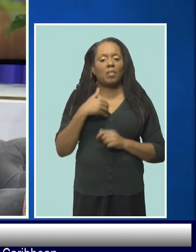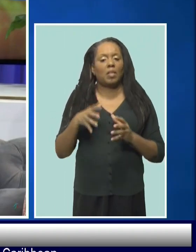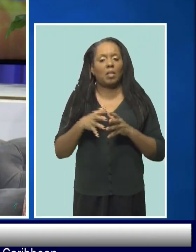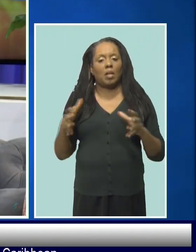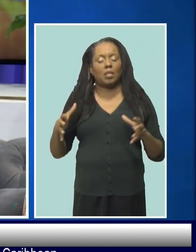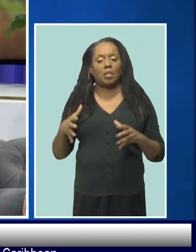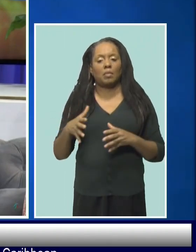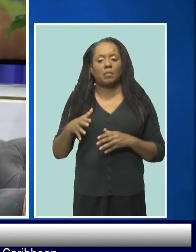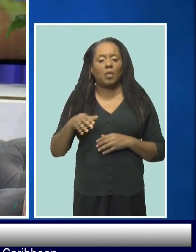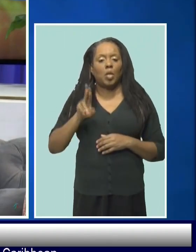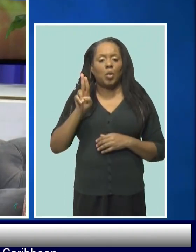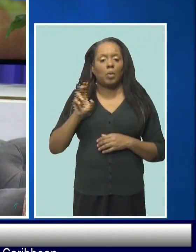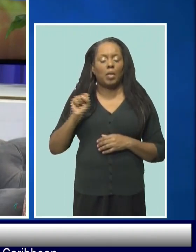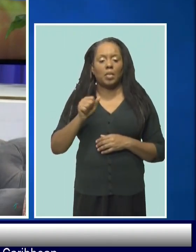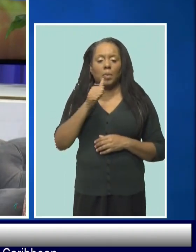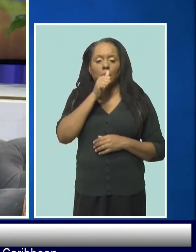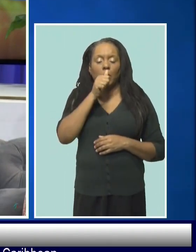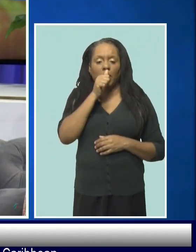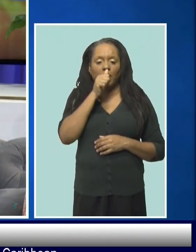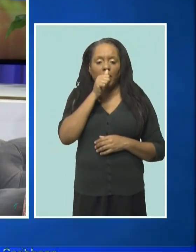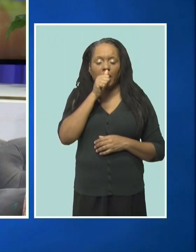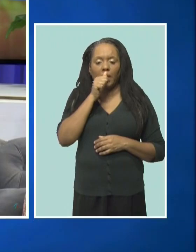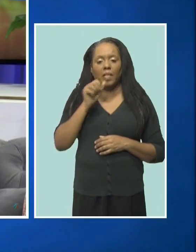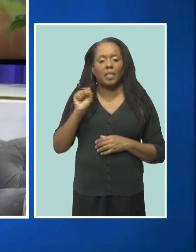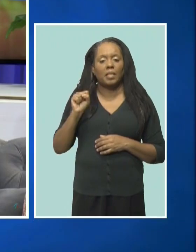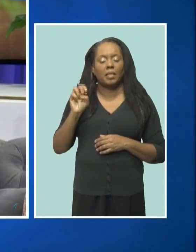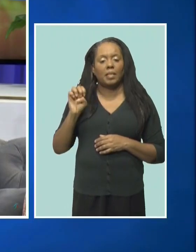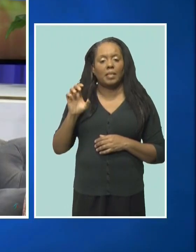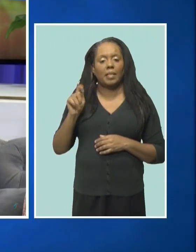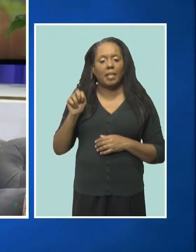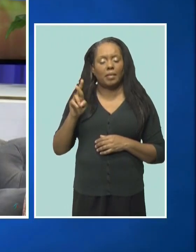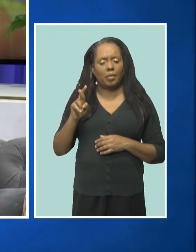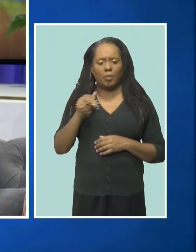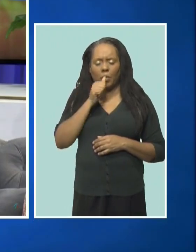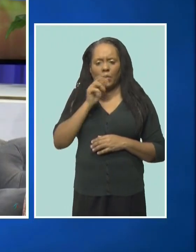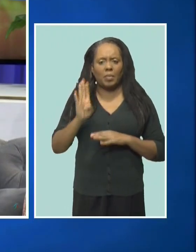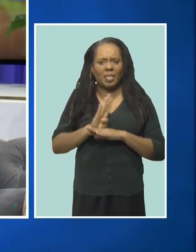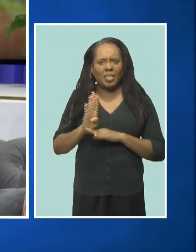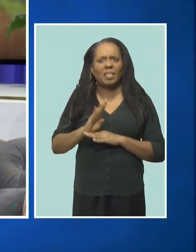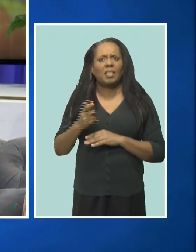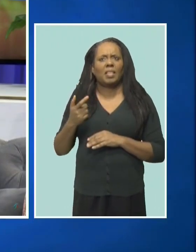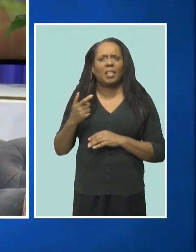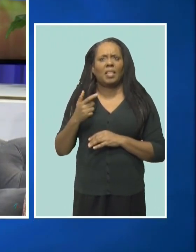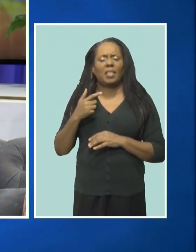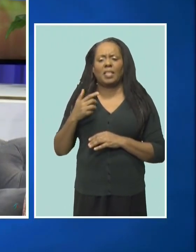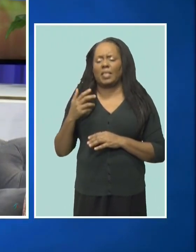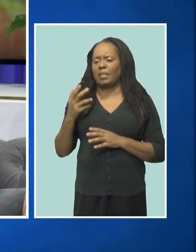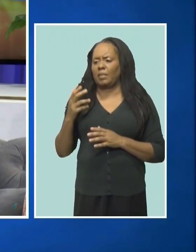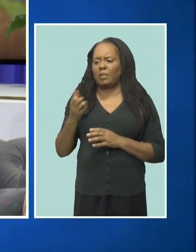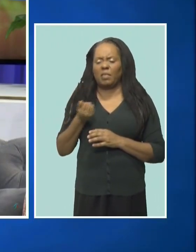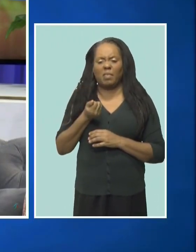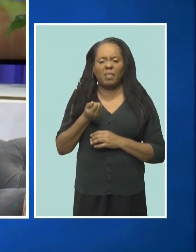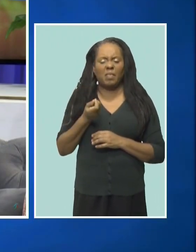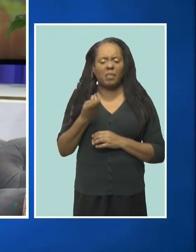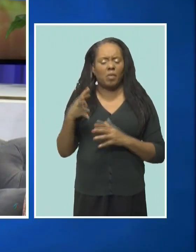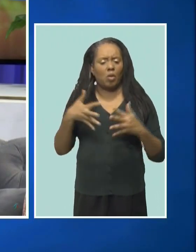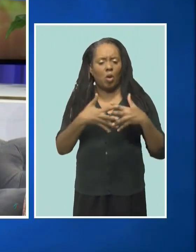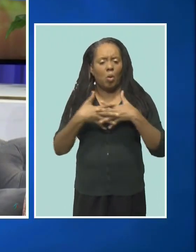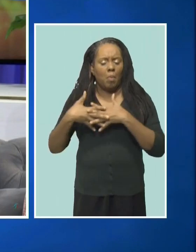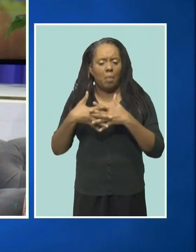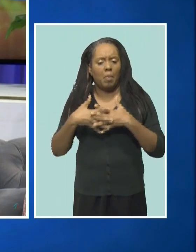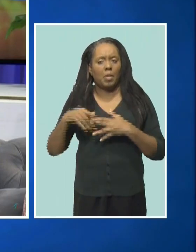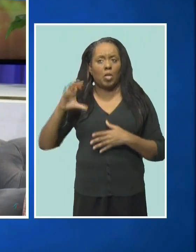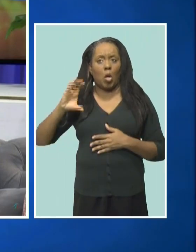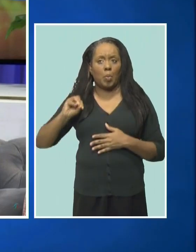so few. I mean, I come from the private sector, and looking around and meeting people, there are so few American companies here, and there should